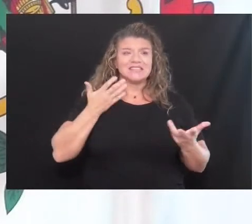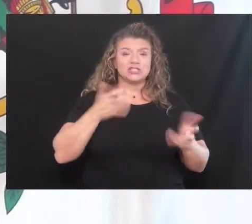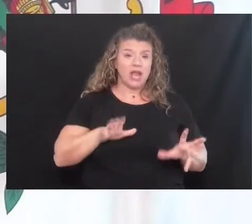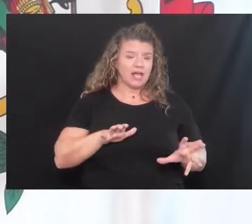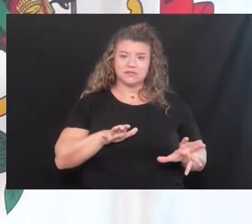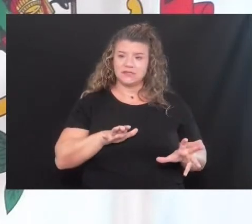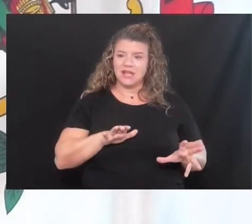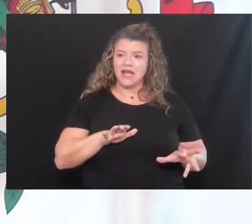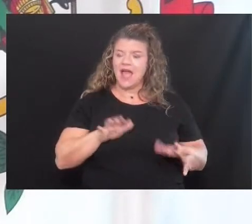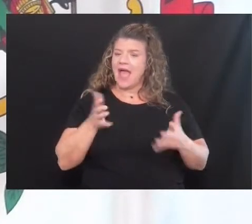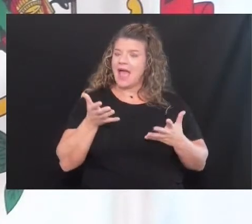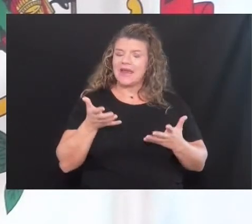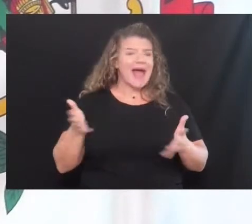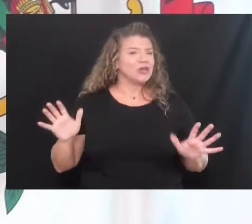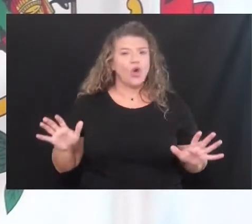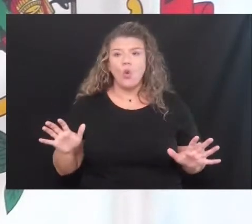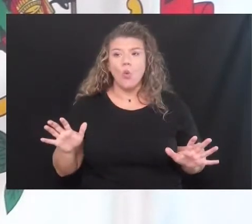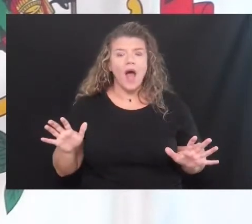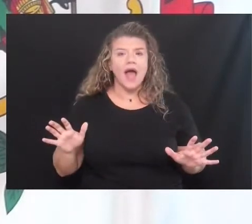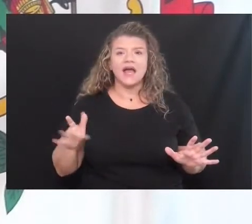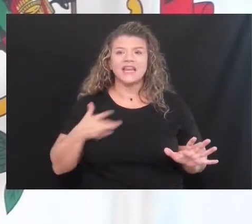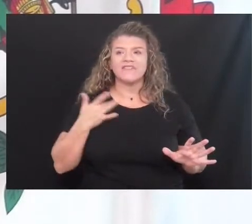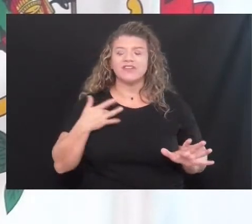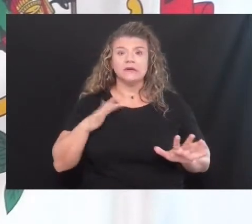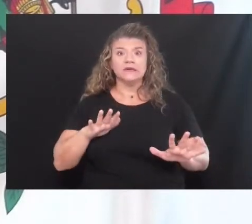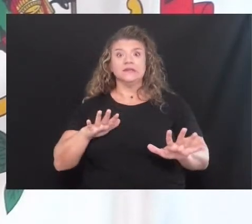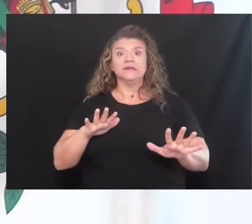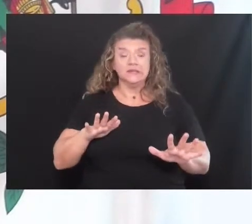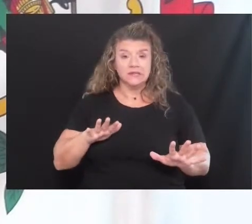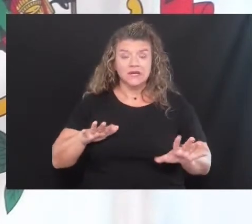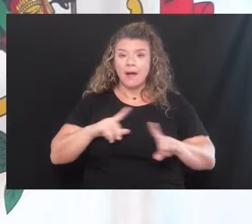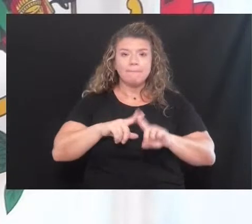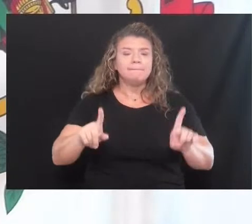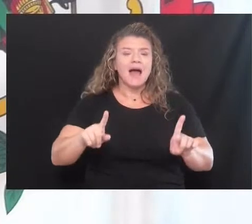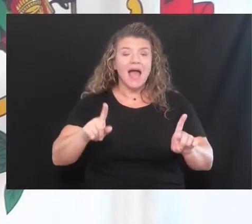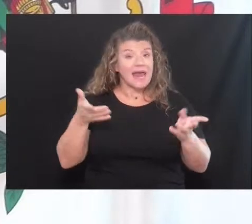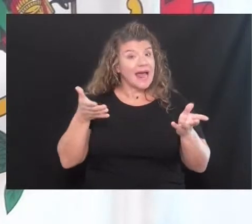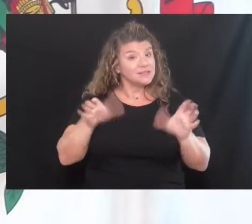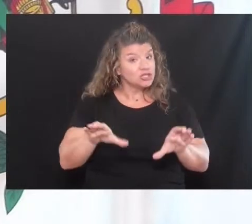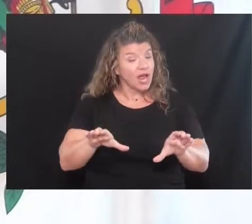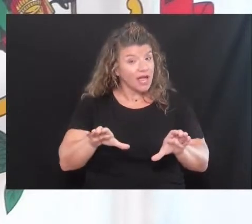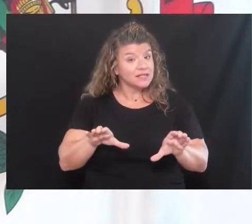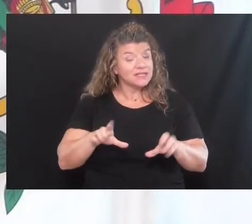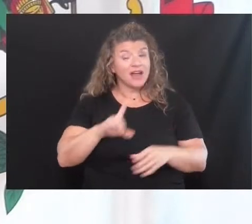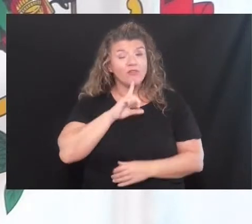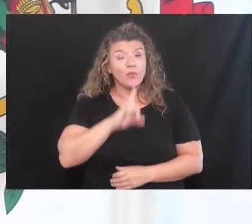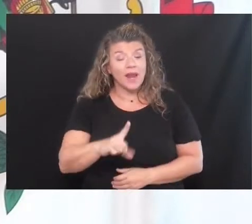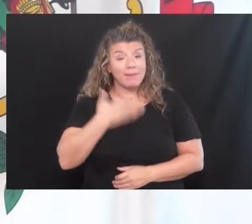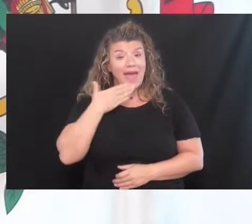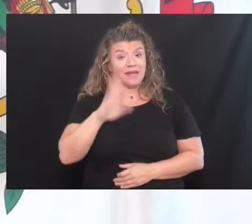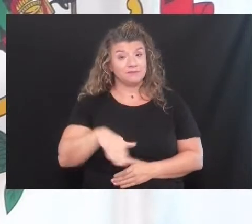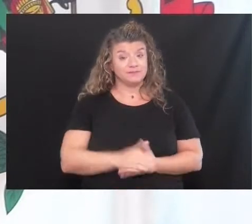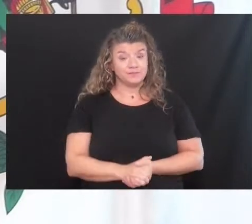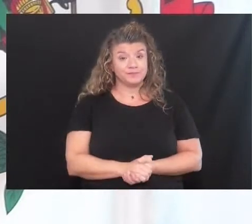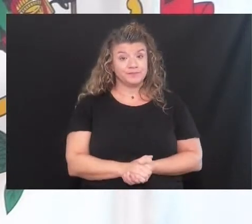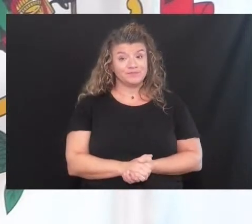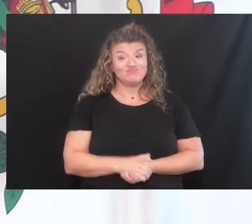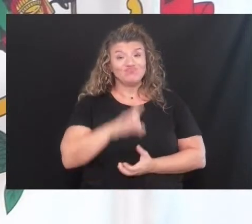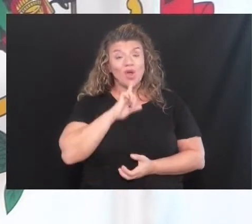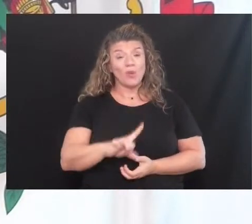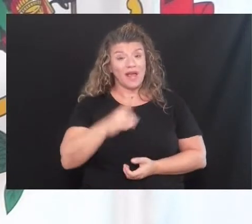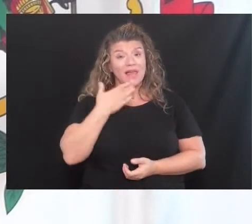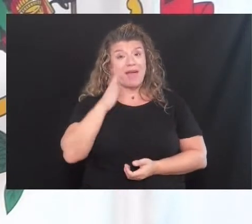I don't want to ever be an alarmist, but it has a chance of getting really bad, really